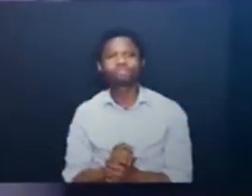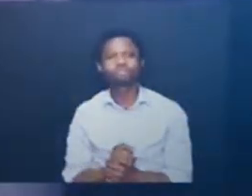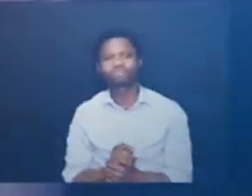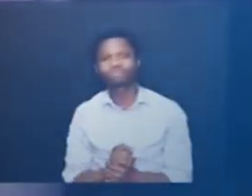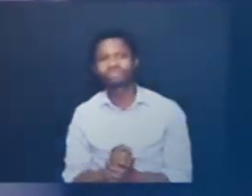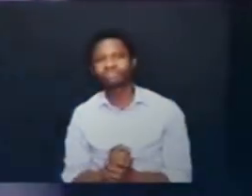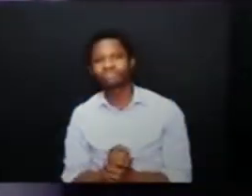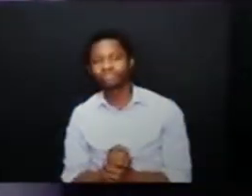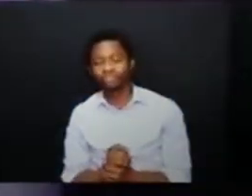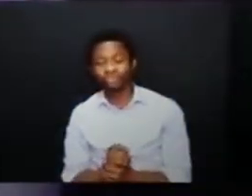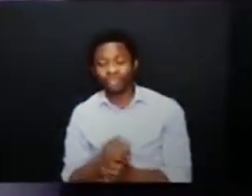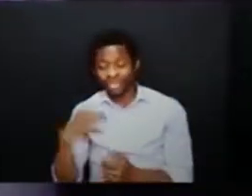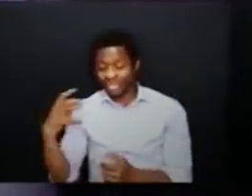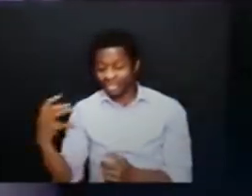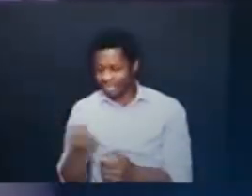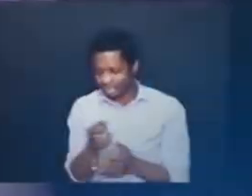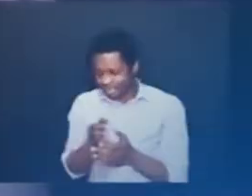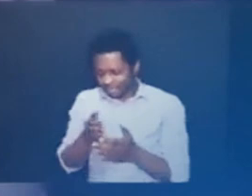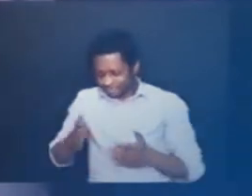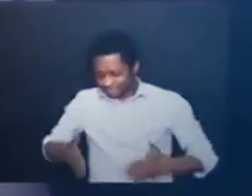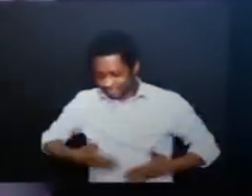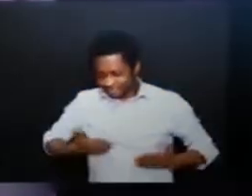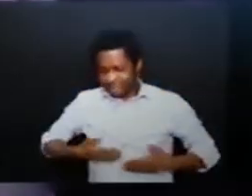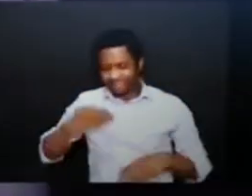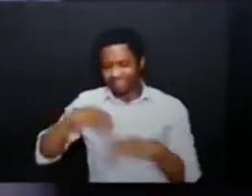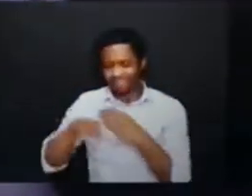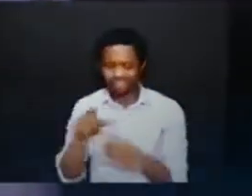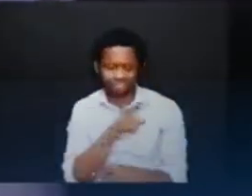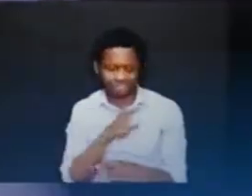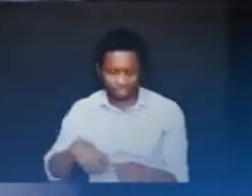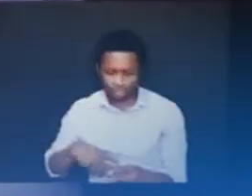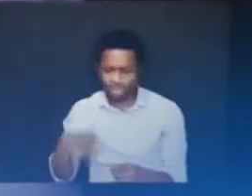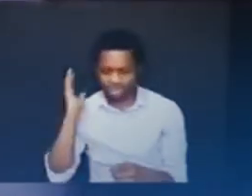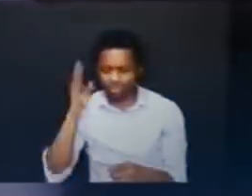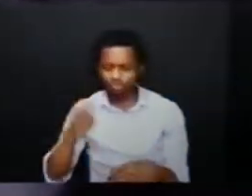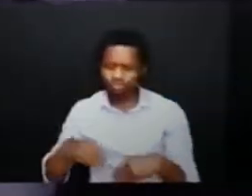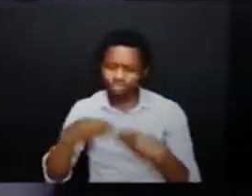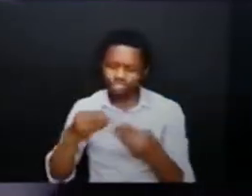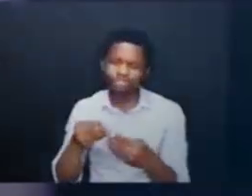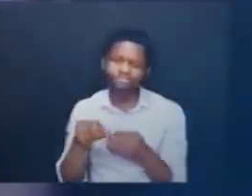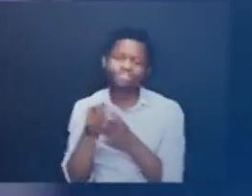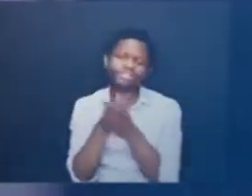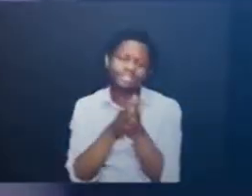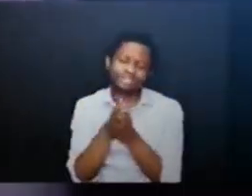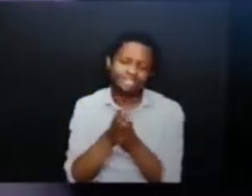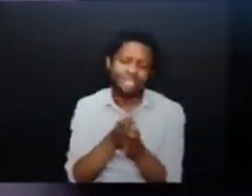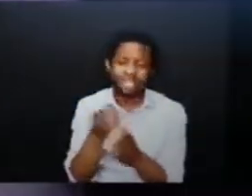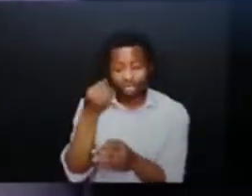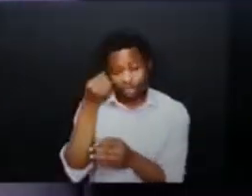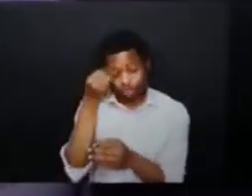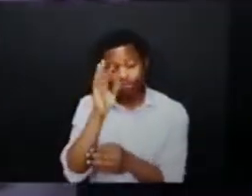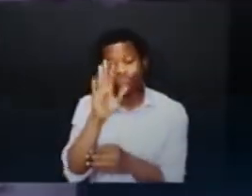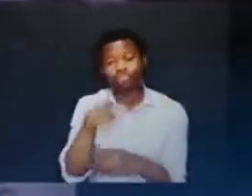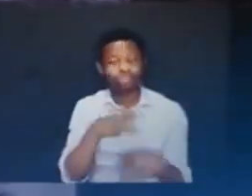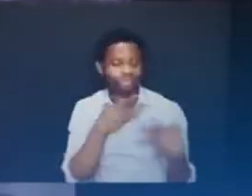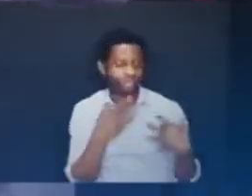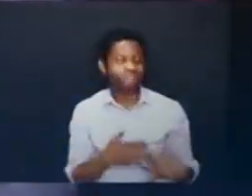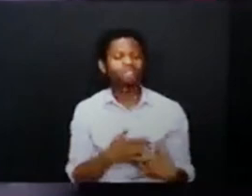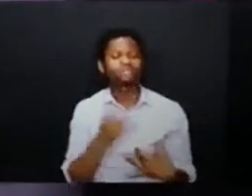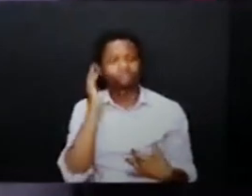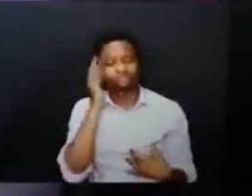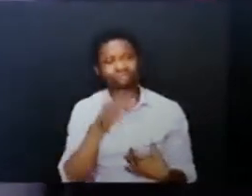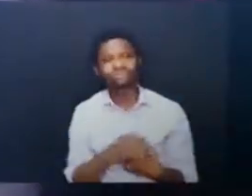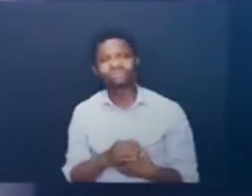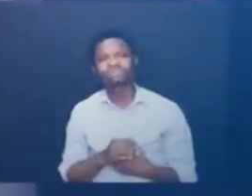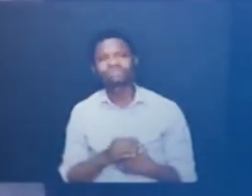Take delight in the Lord, and he will give you the desires of your heart. Yeah,